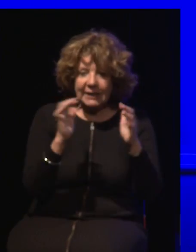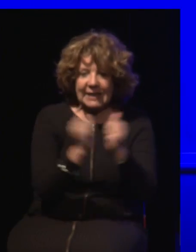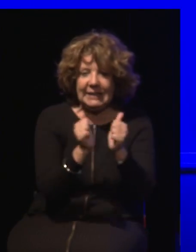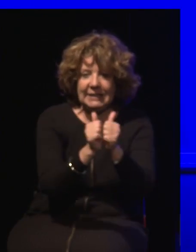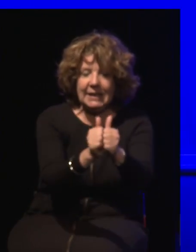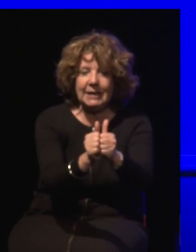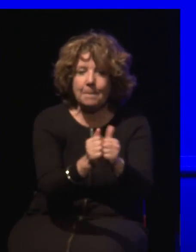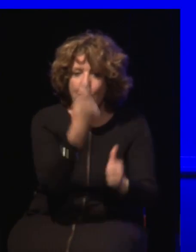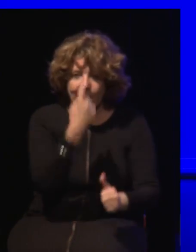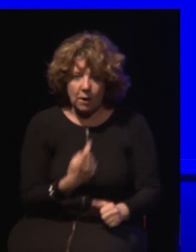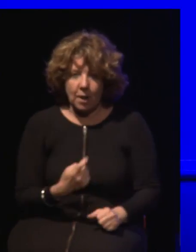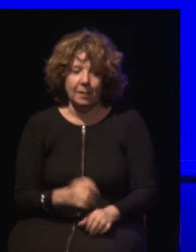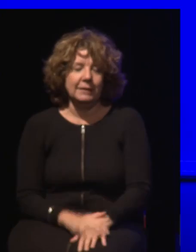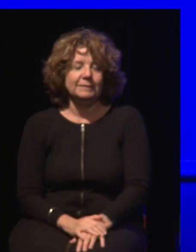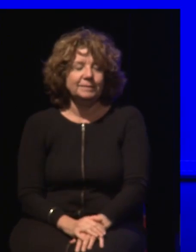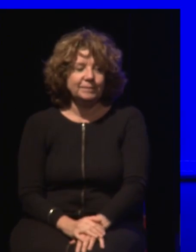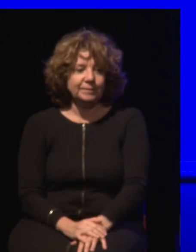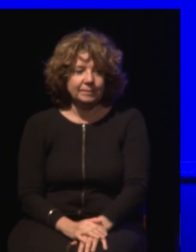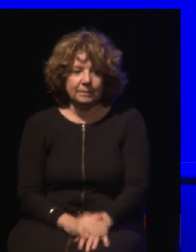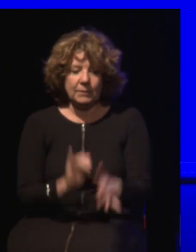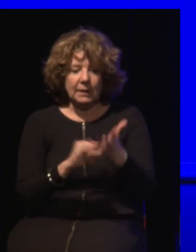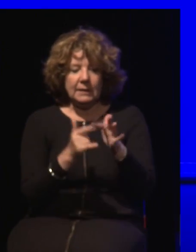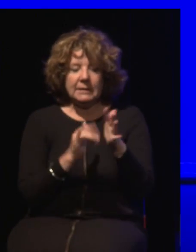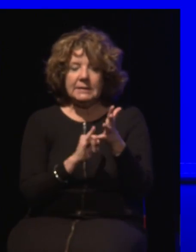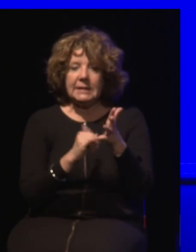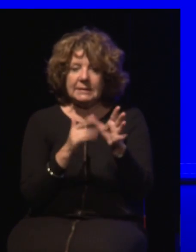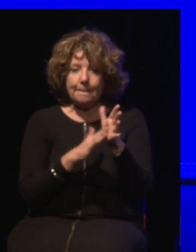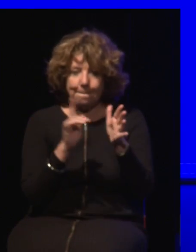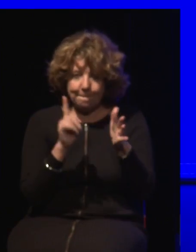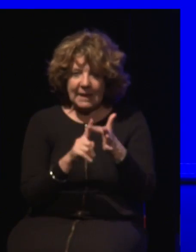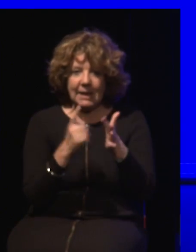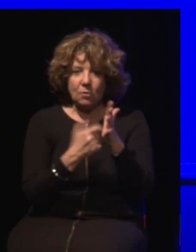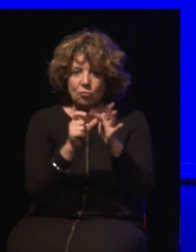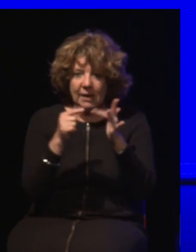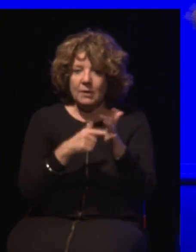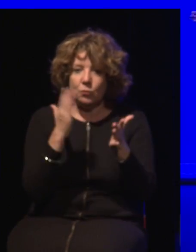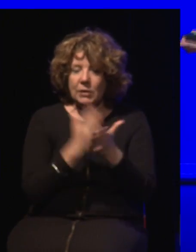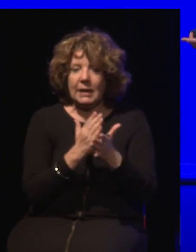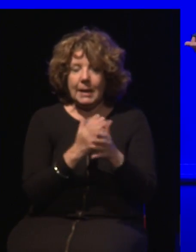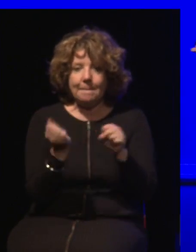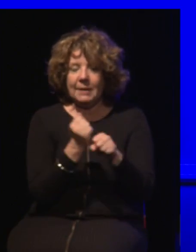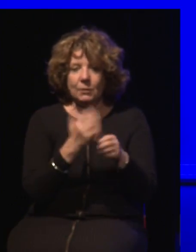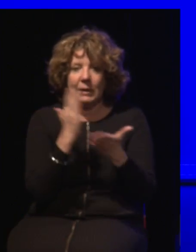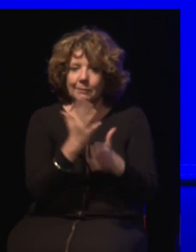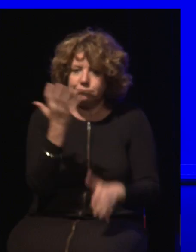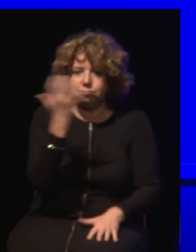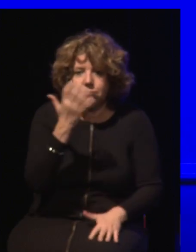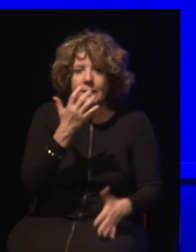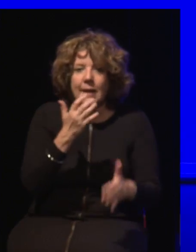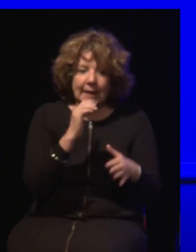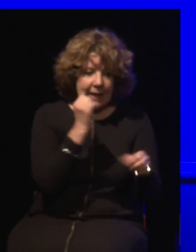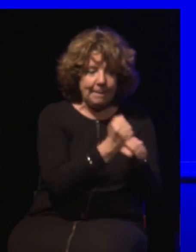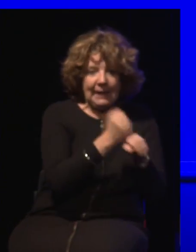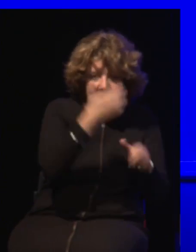Sesame Credit is creating a meta-level game experience for citizens across their life, with their game score having a very